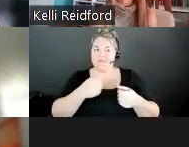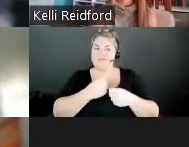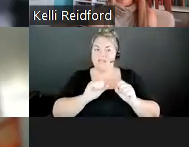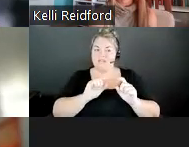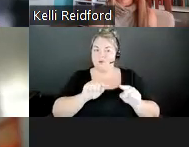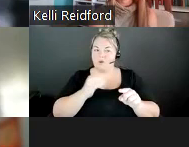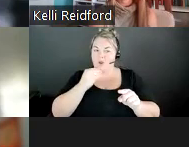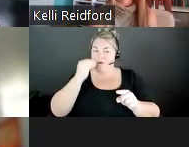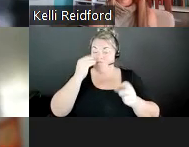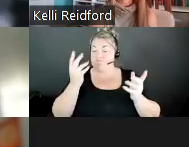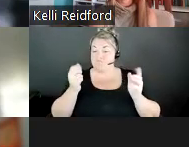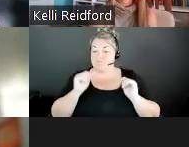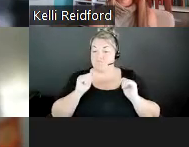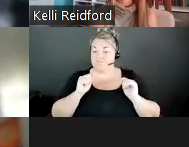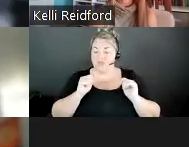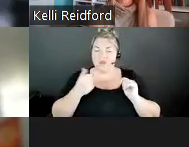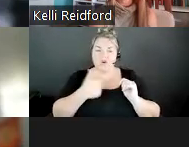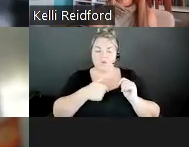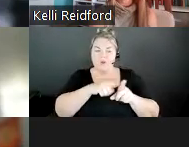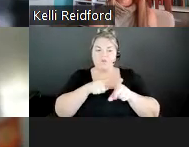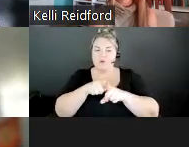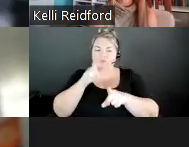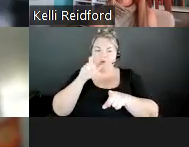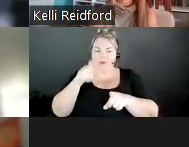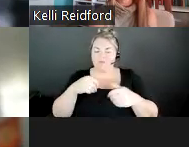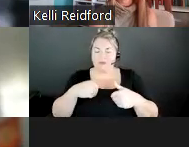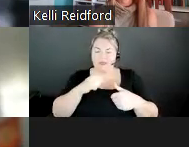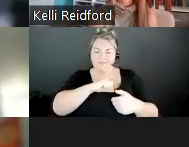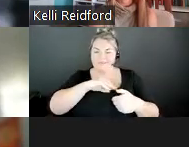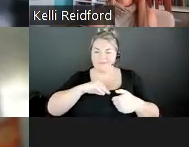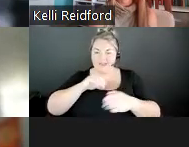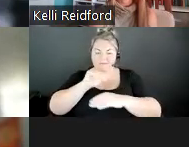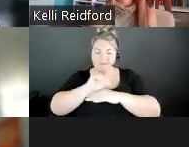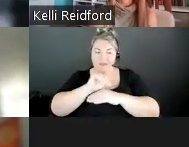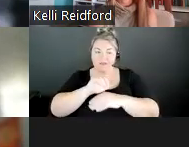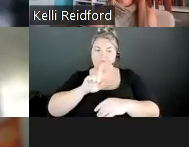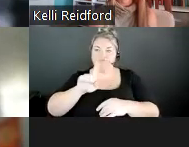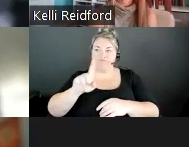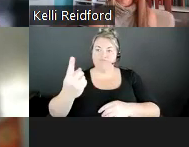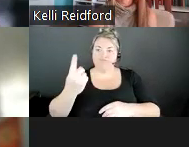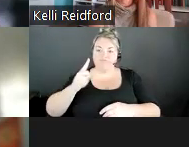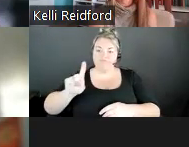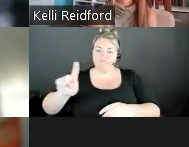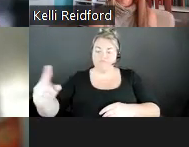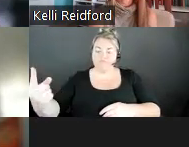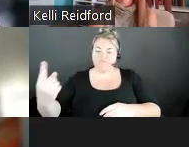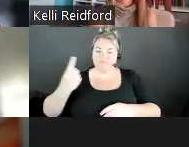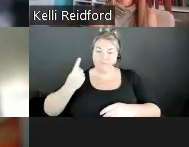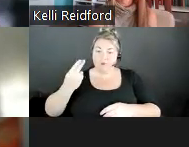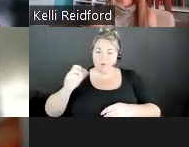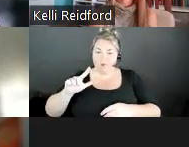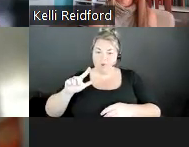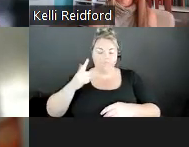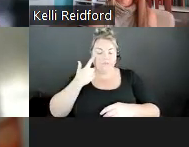home. We also don't have to have our staff at night walking up and down the hallways because they have, not only